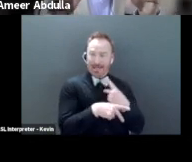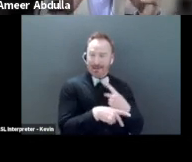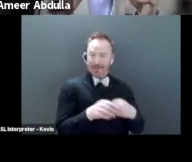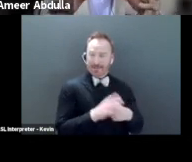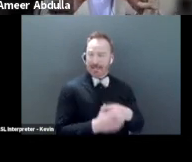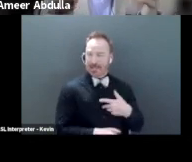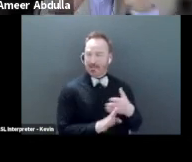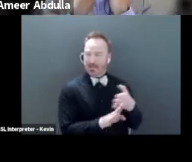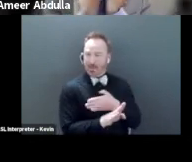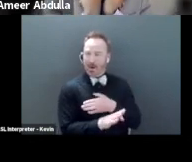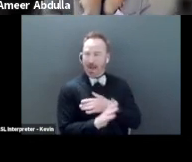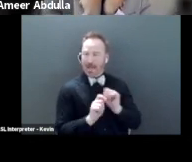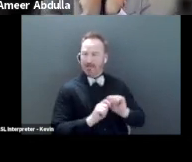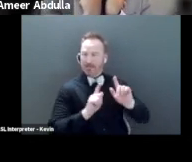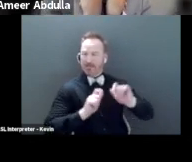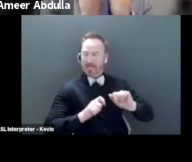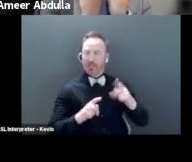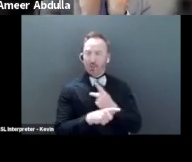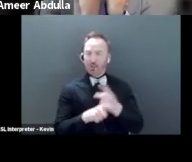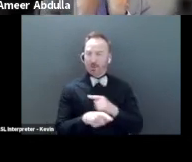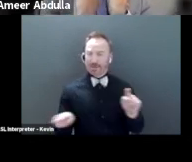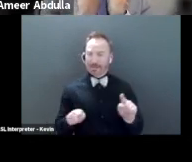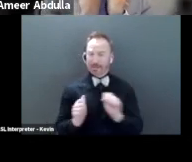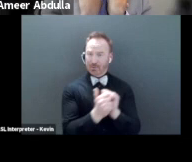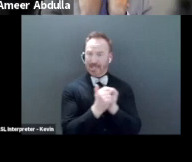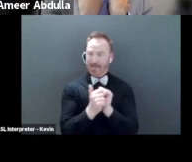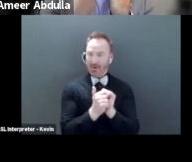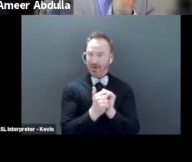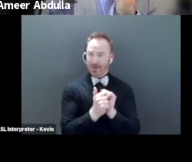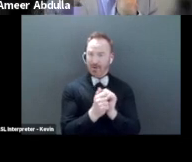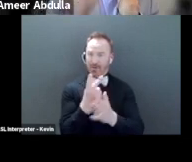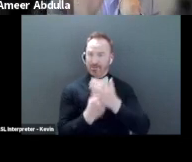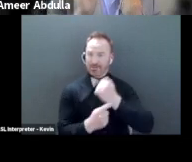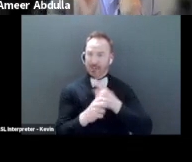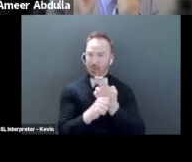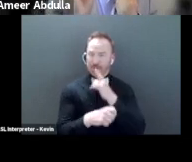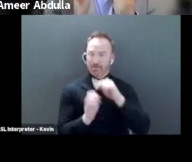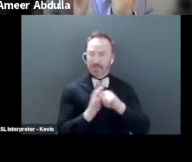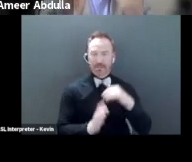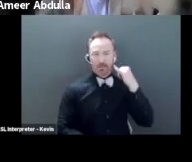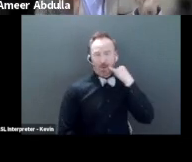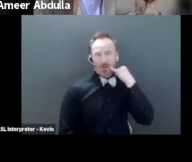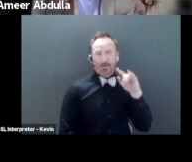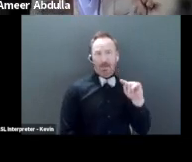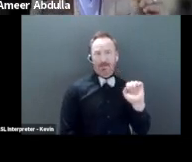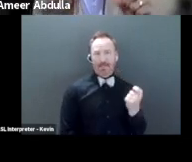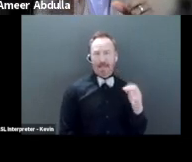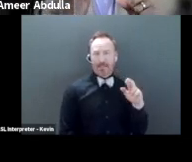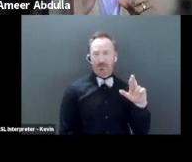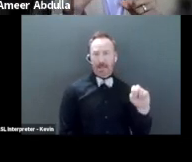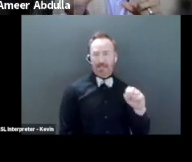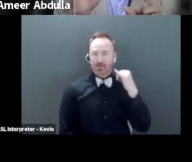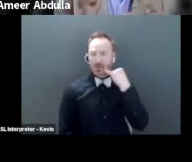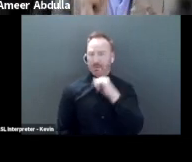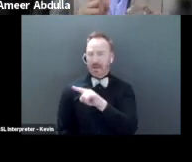out, well, what is my actual effective tax rate if I were to earn $100,000 in my business, pay a